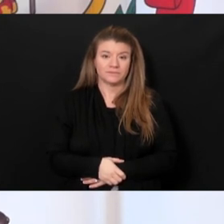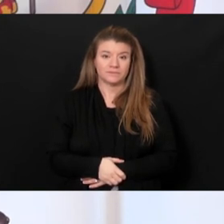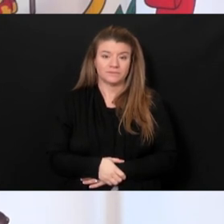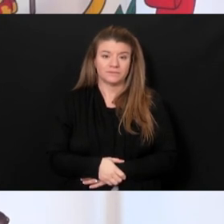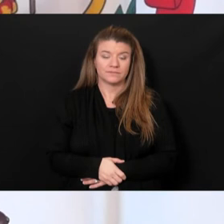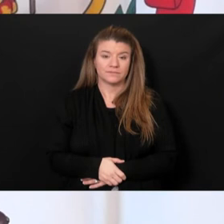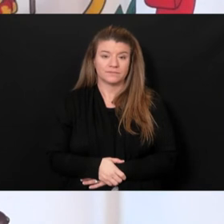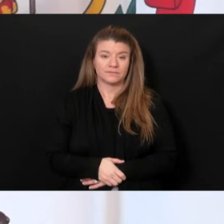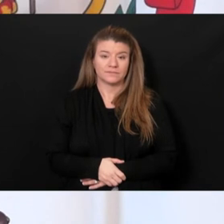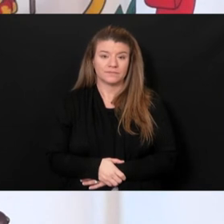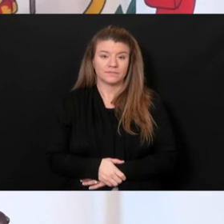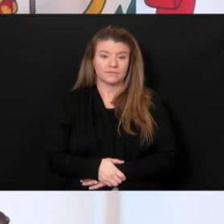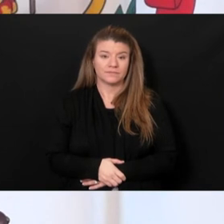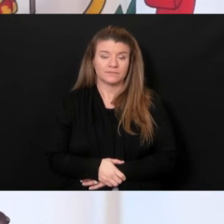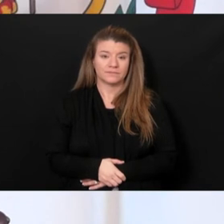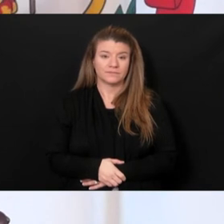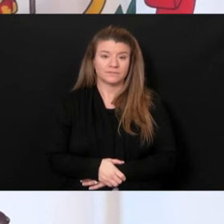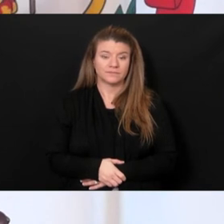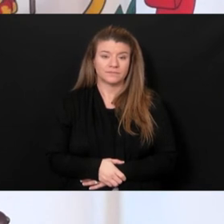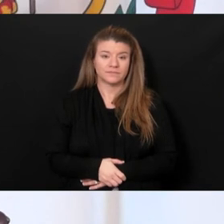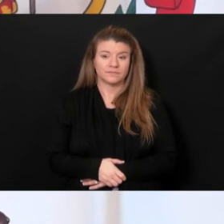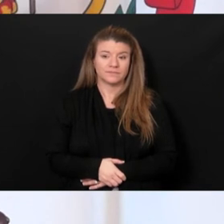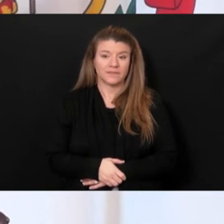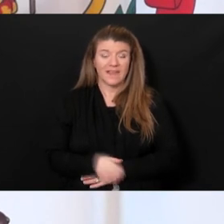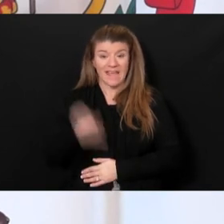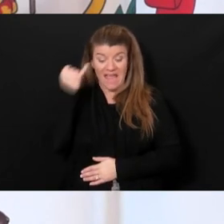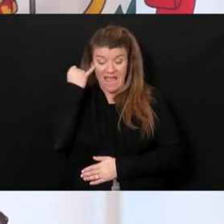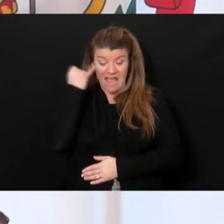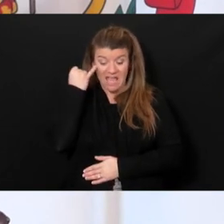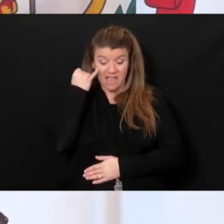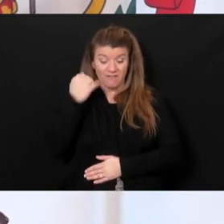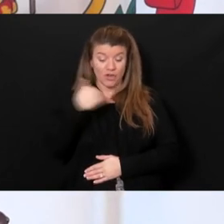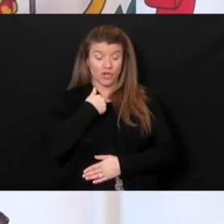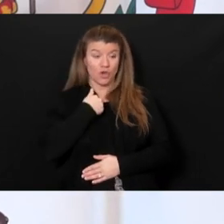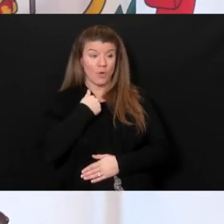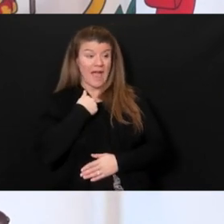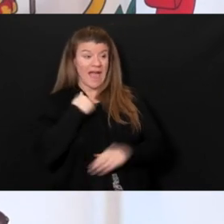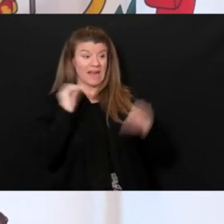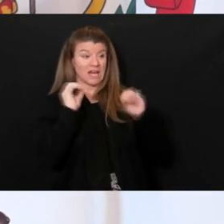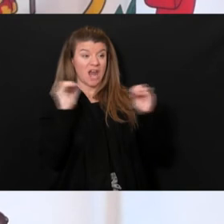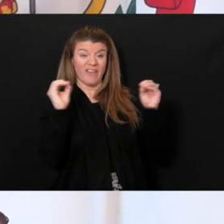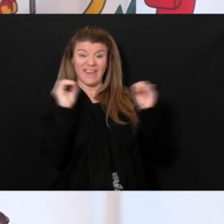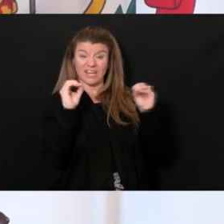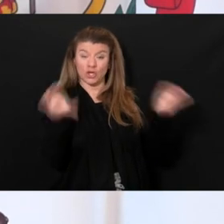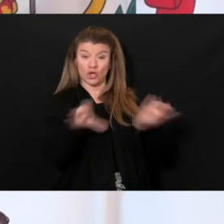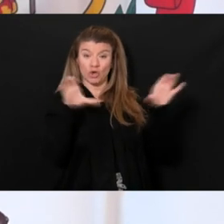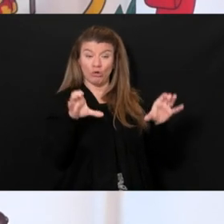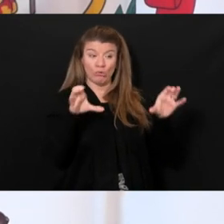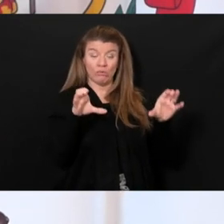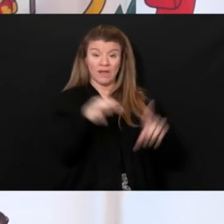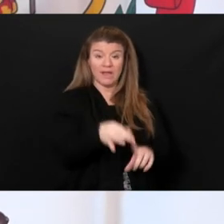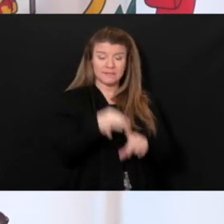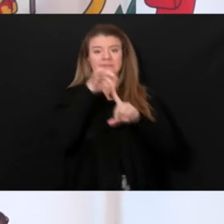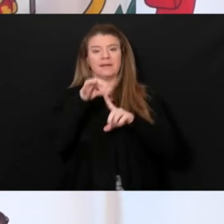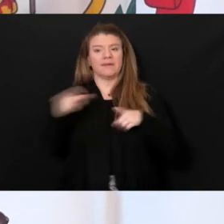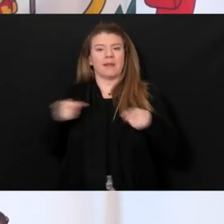if you just had nothing to do but be a managed politician, you know,